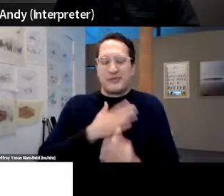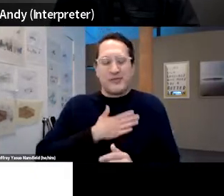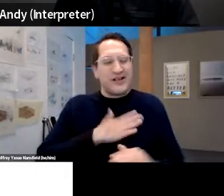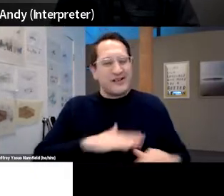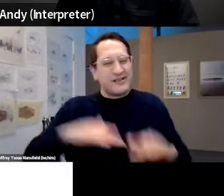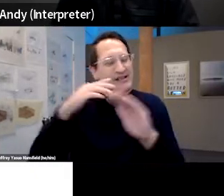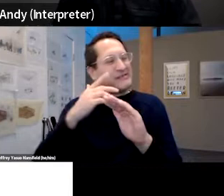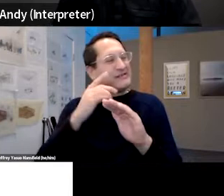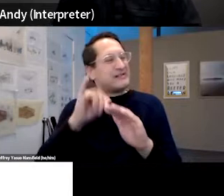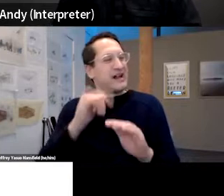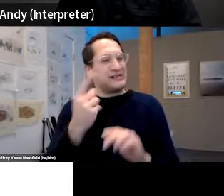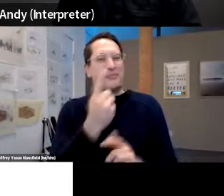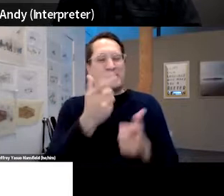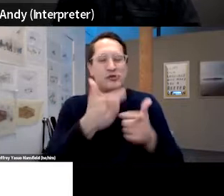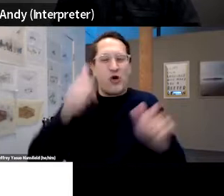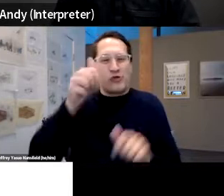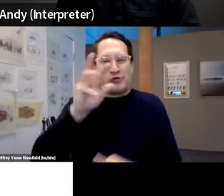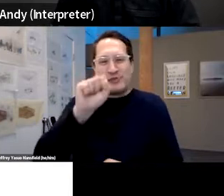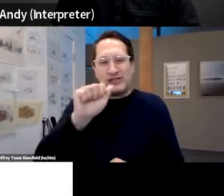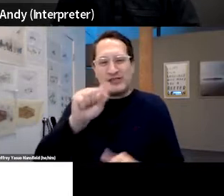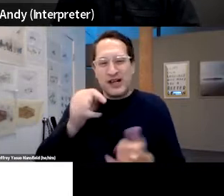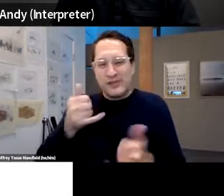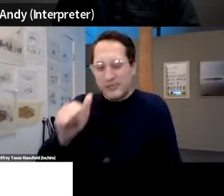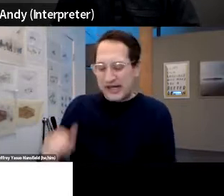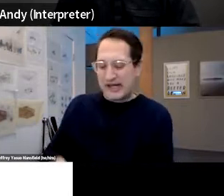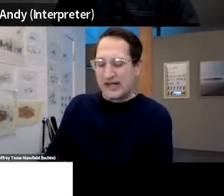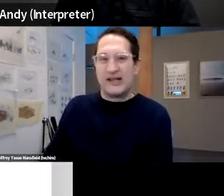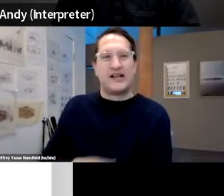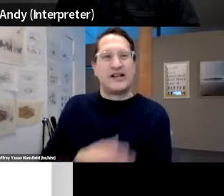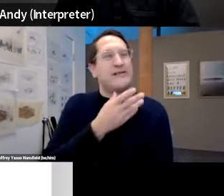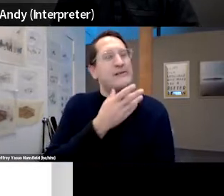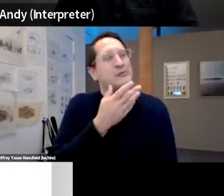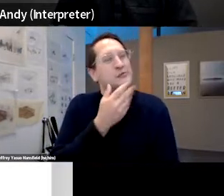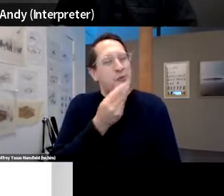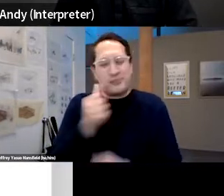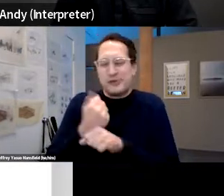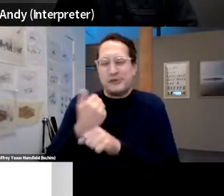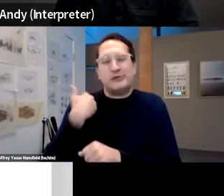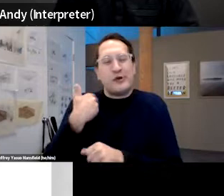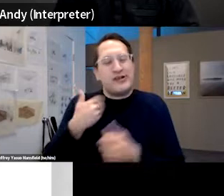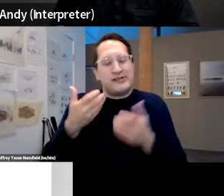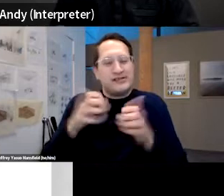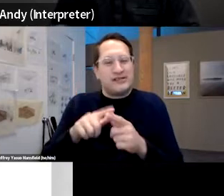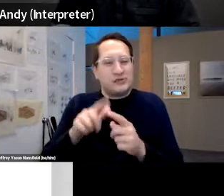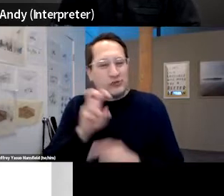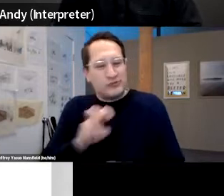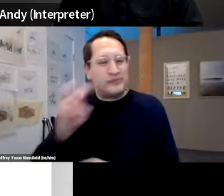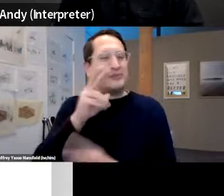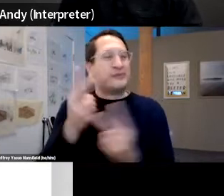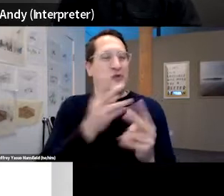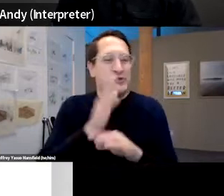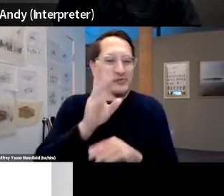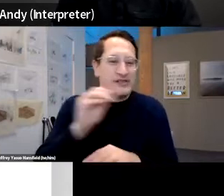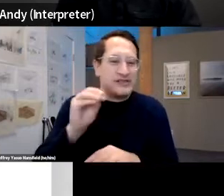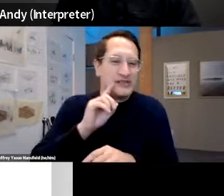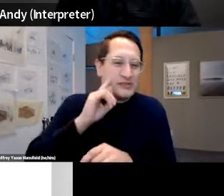And it's very apparent in my upbringing, there's something larger that was at play. So a few years ago, I had an